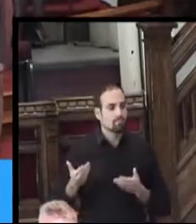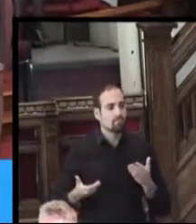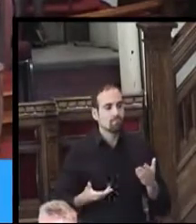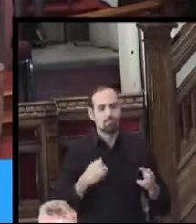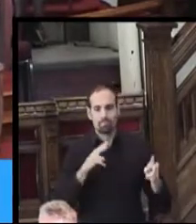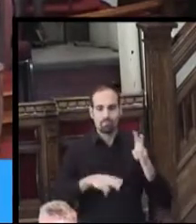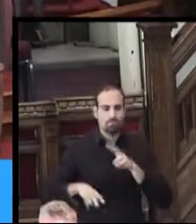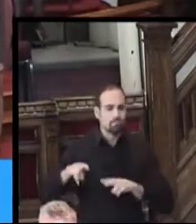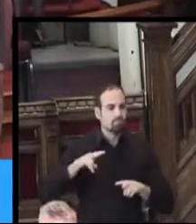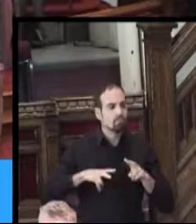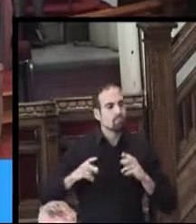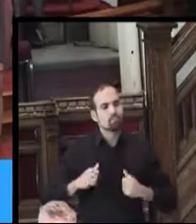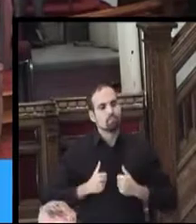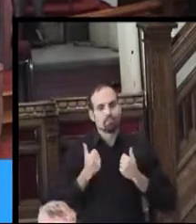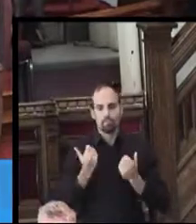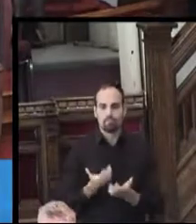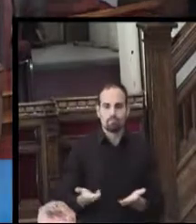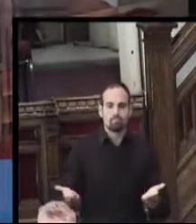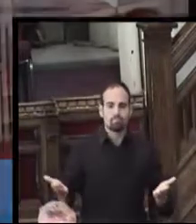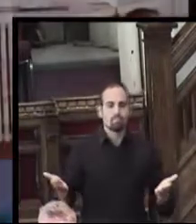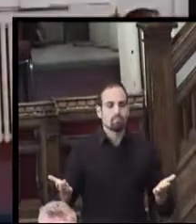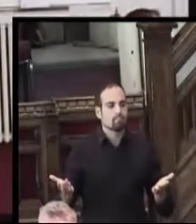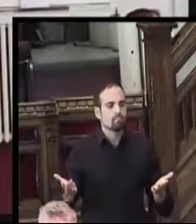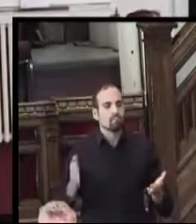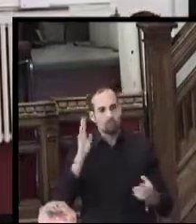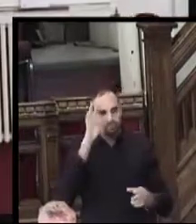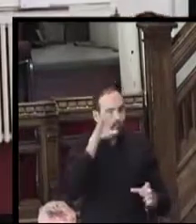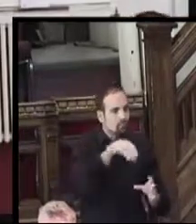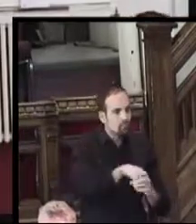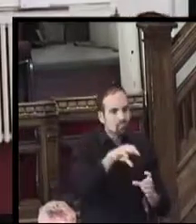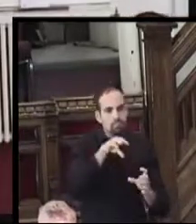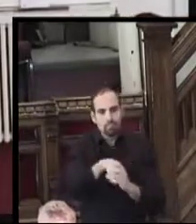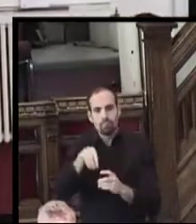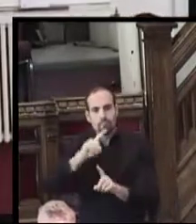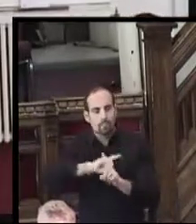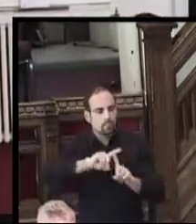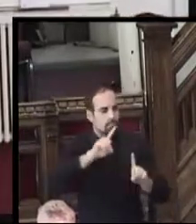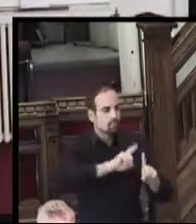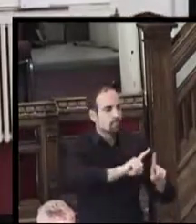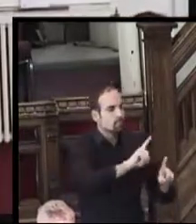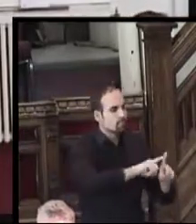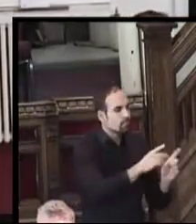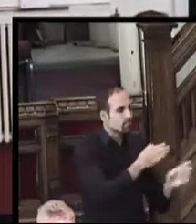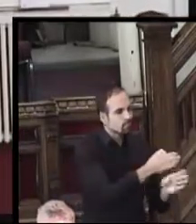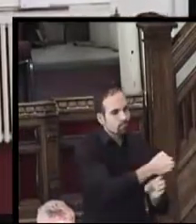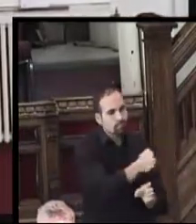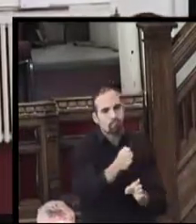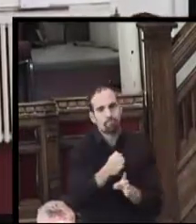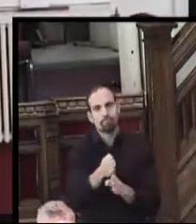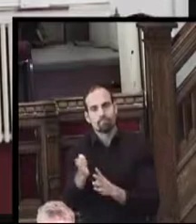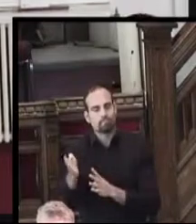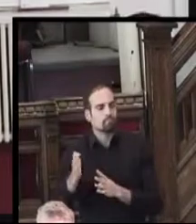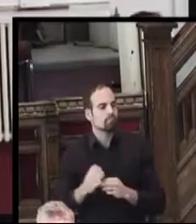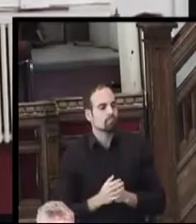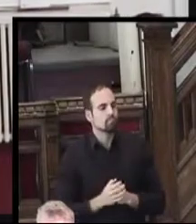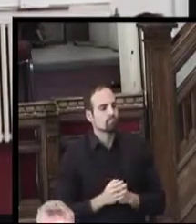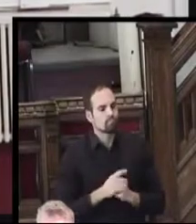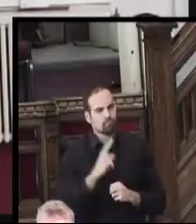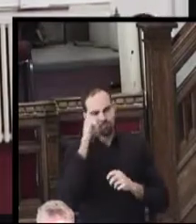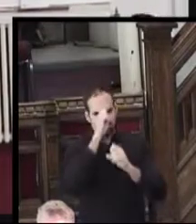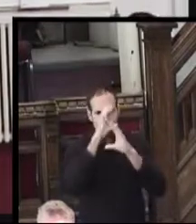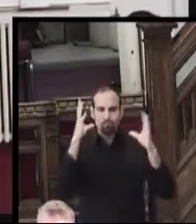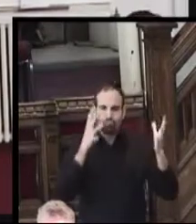of the congregation. He is going to be participating in many different aspects so that he has a very full